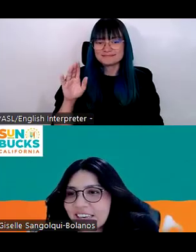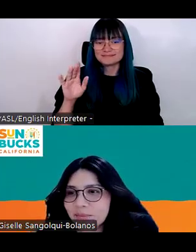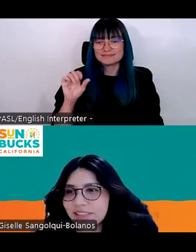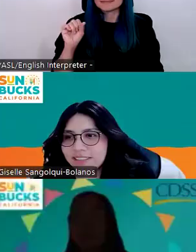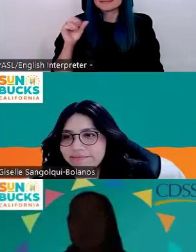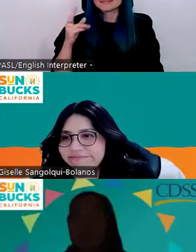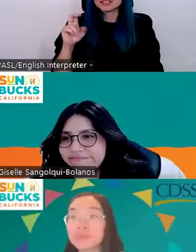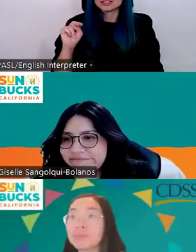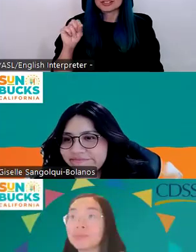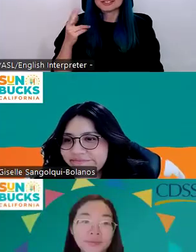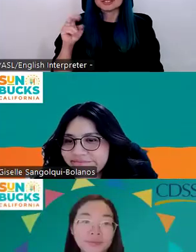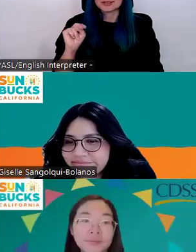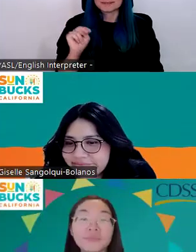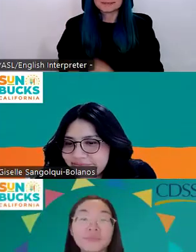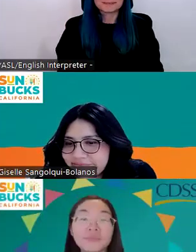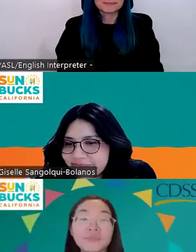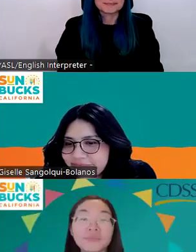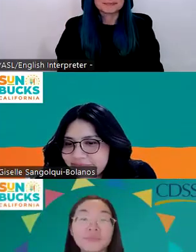Next slide, please.